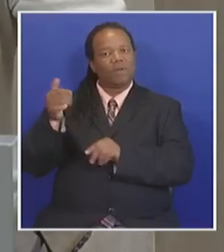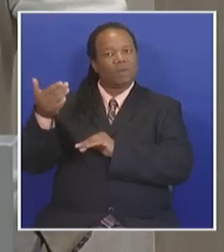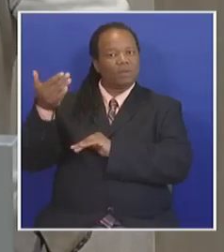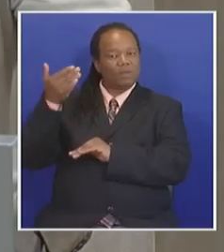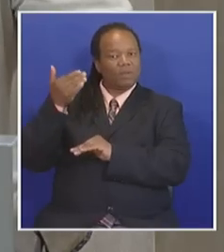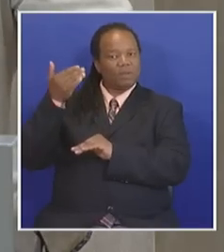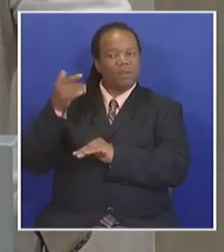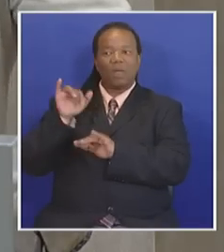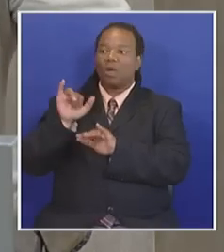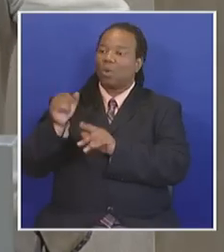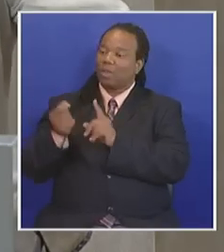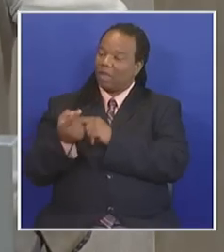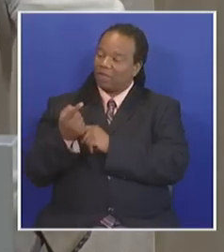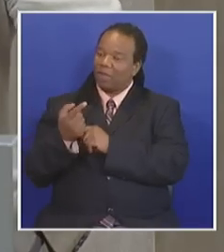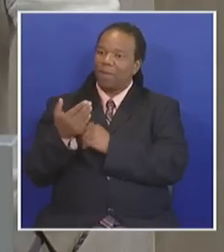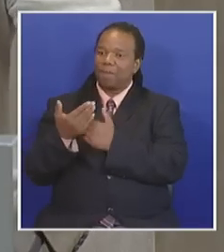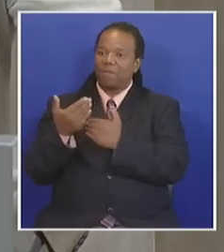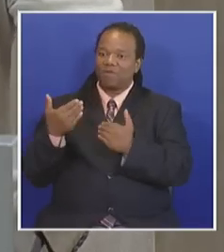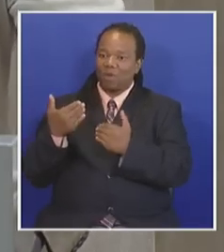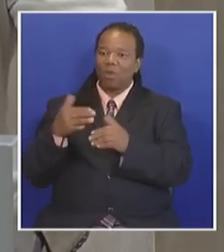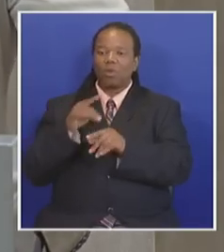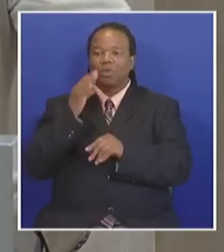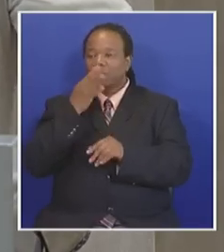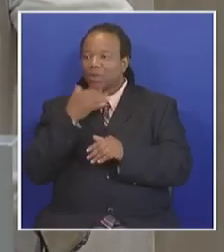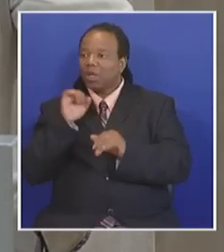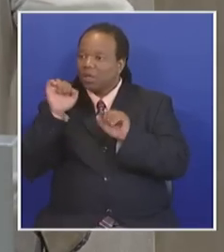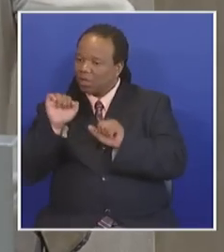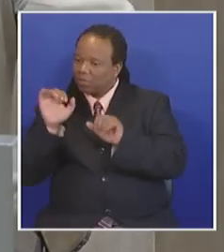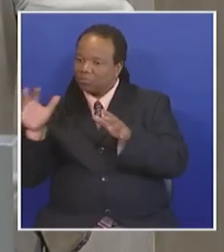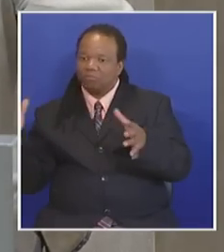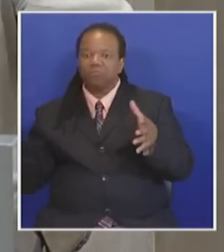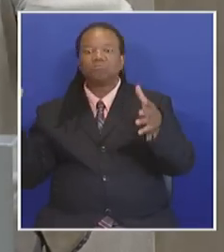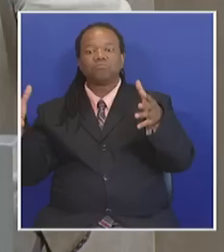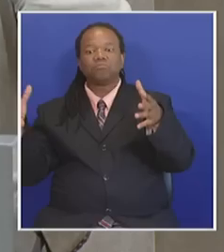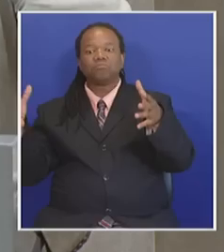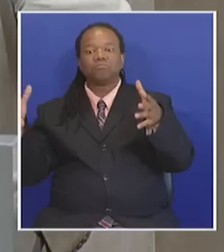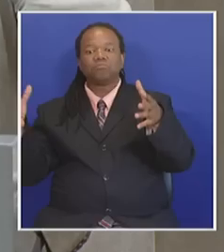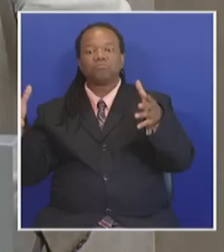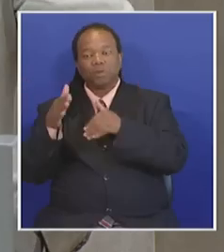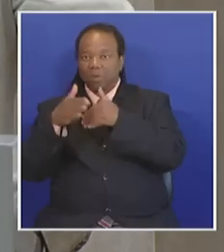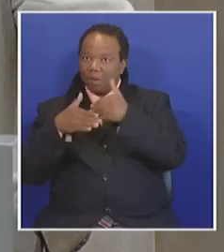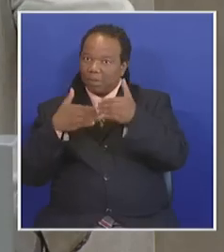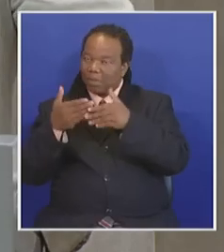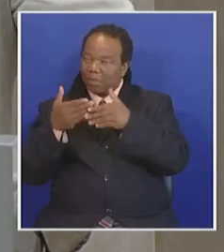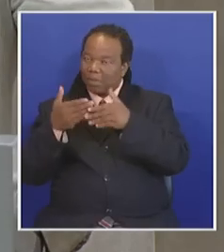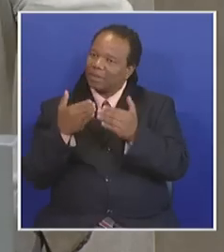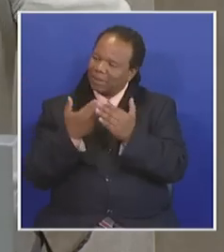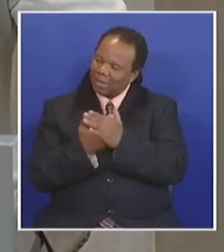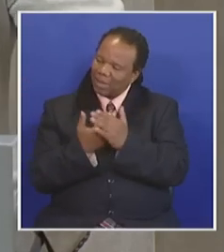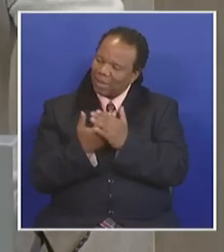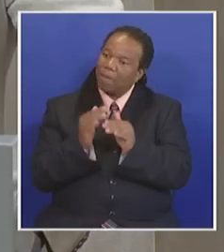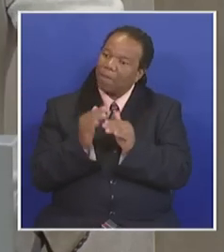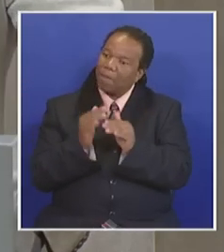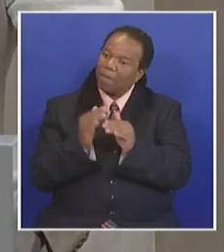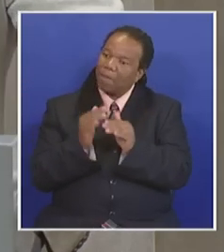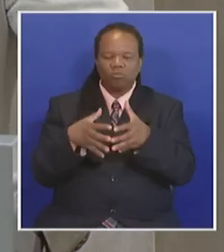disjointed nation, if pluralism in diversity is seen as a source of strength, the nation can become more strong,